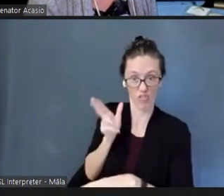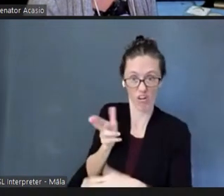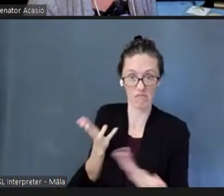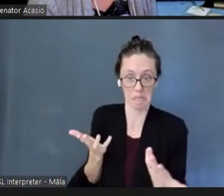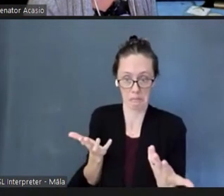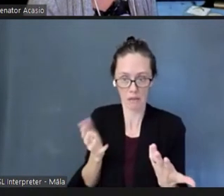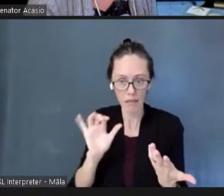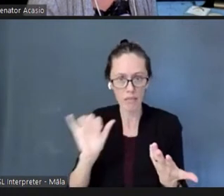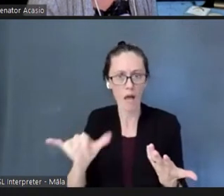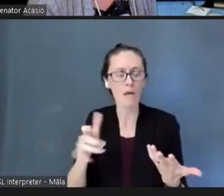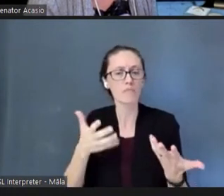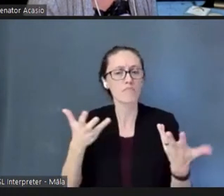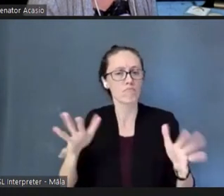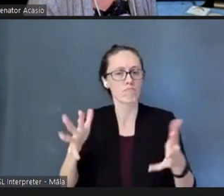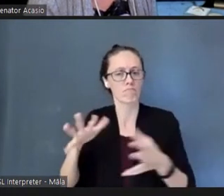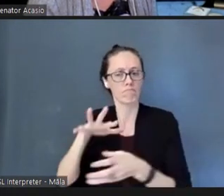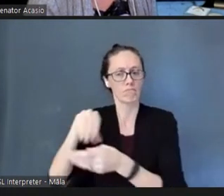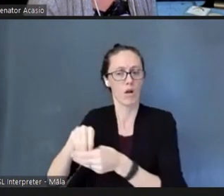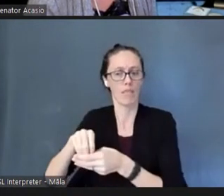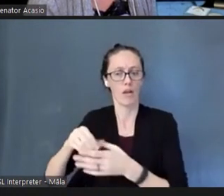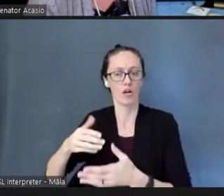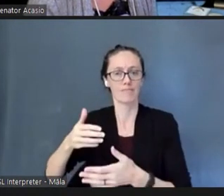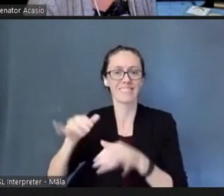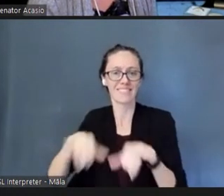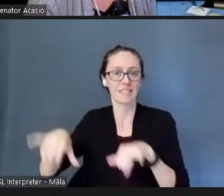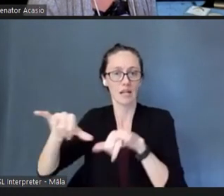standard operating procedures?